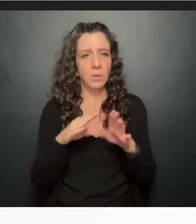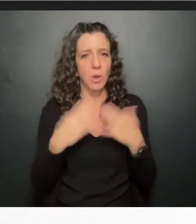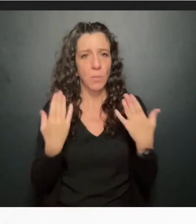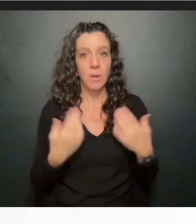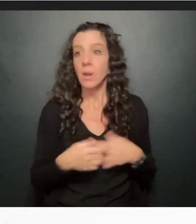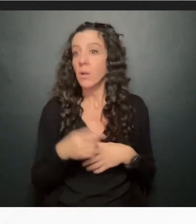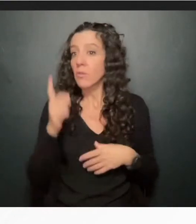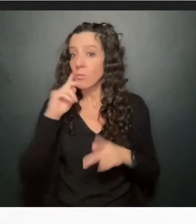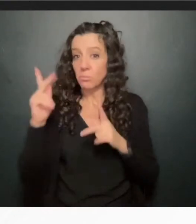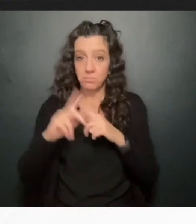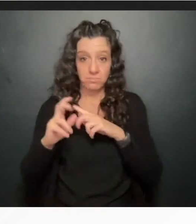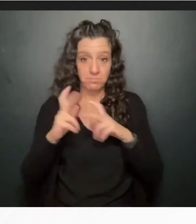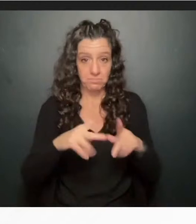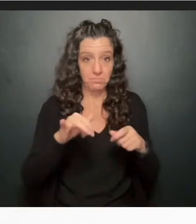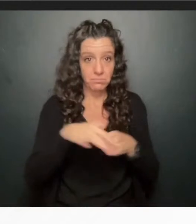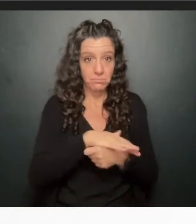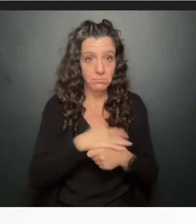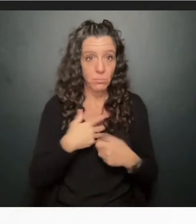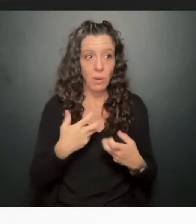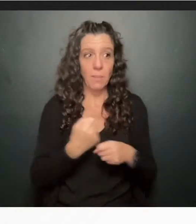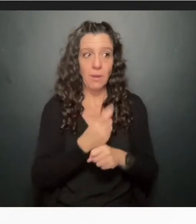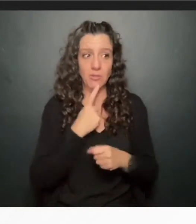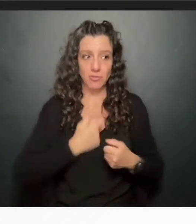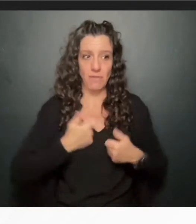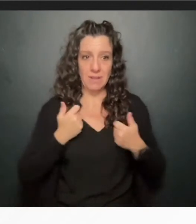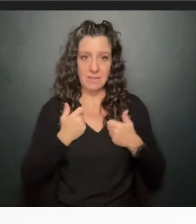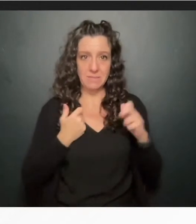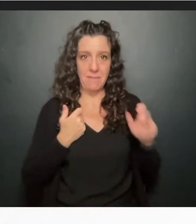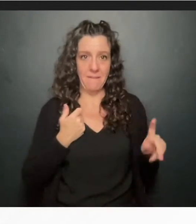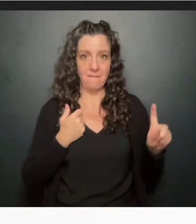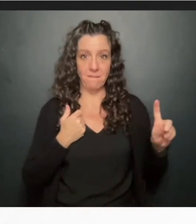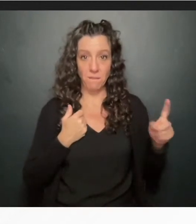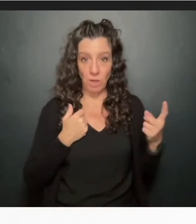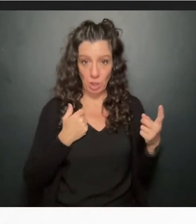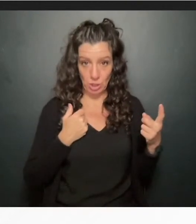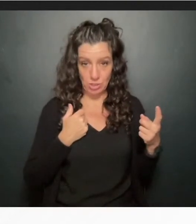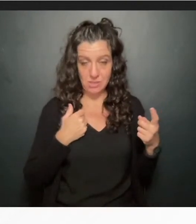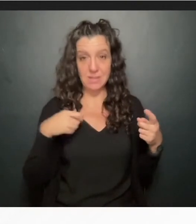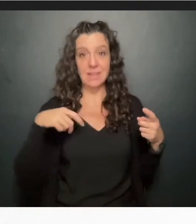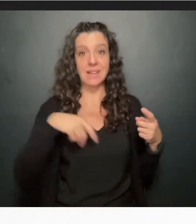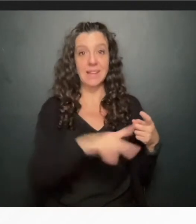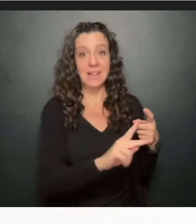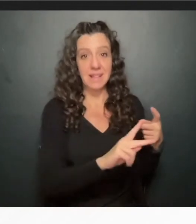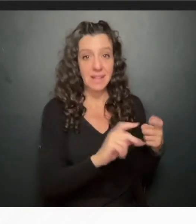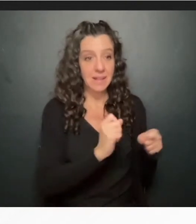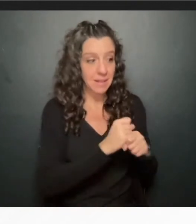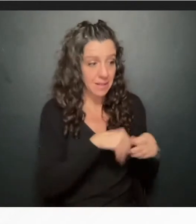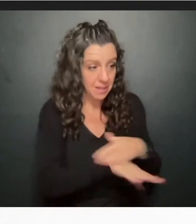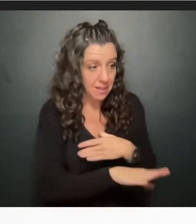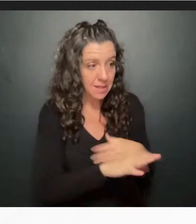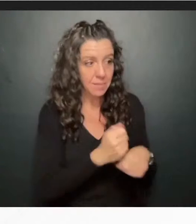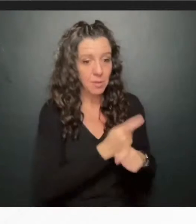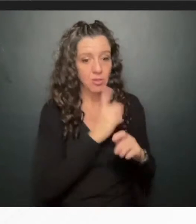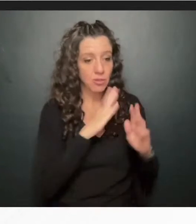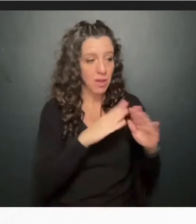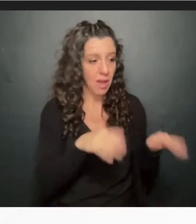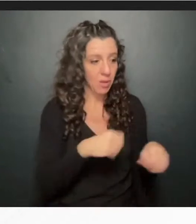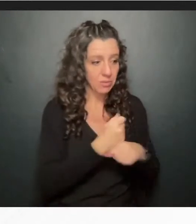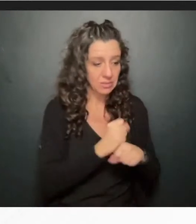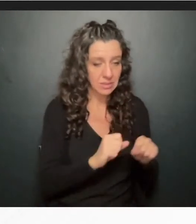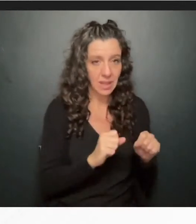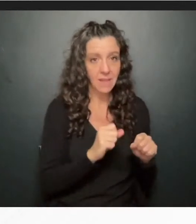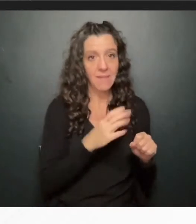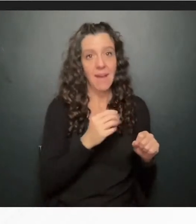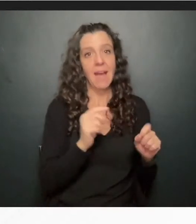always want to make sure the residents get in first, be able to allow them to get in, secure their homes, and as quickly as